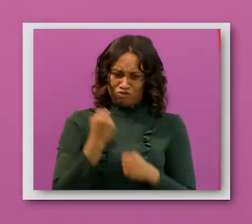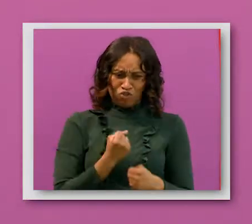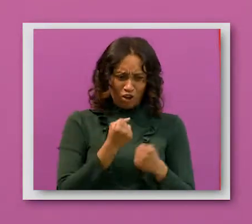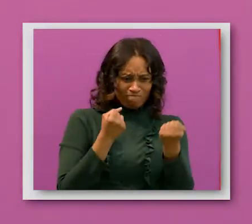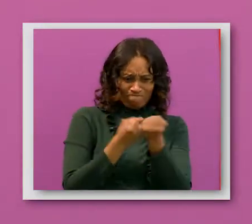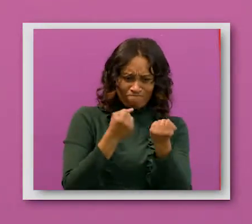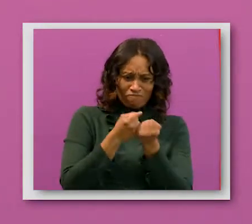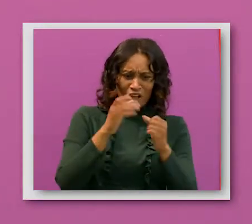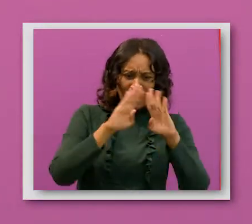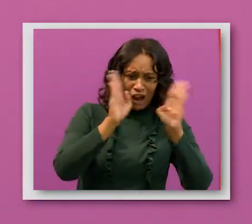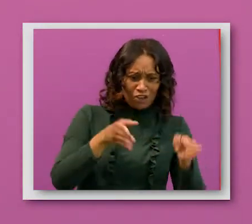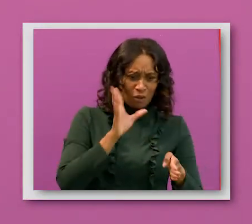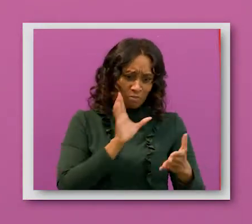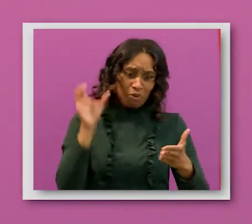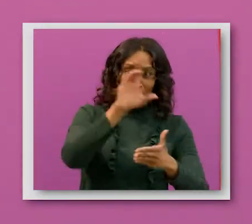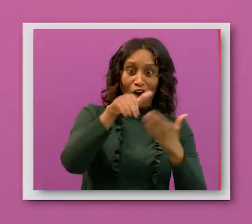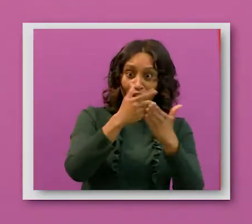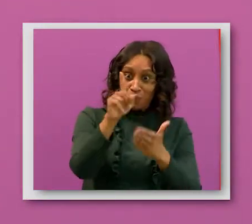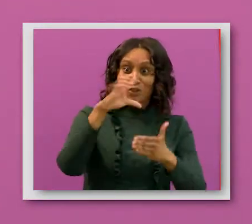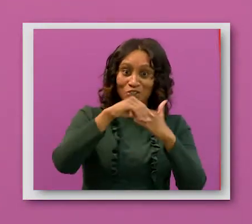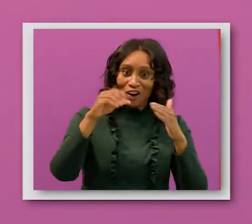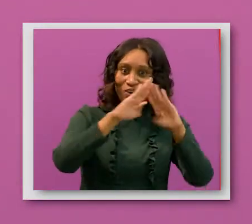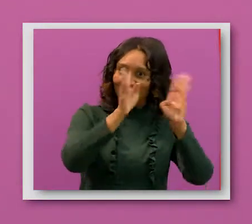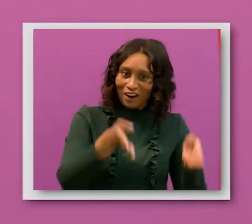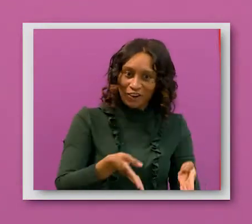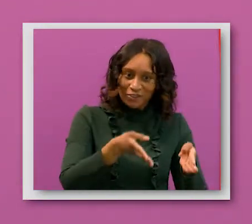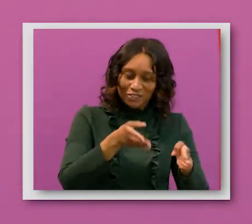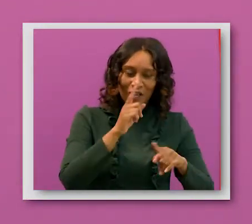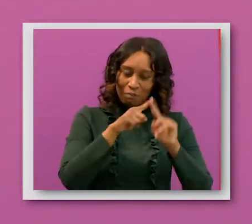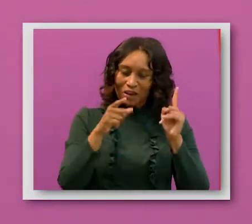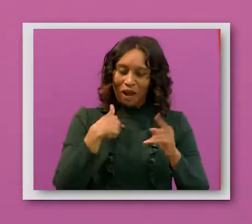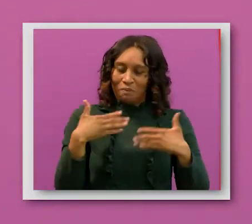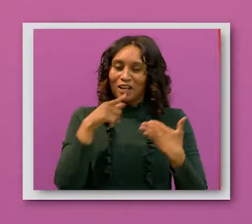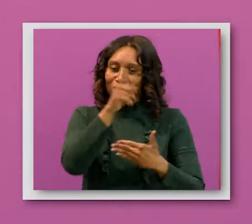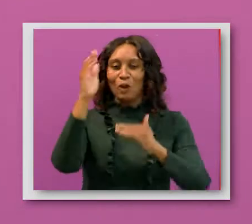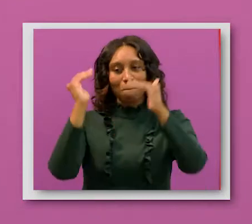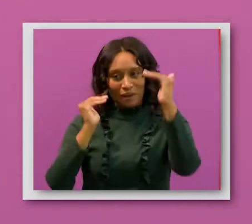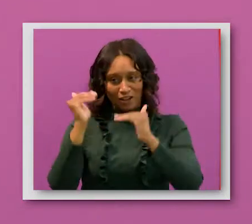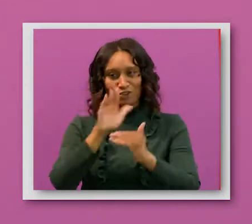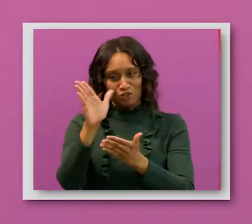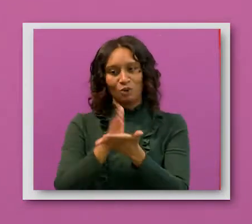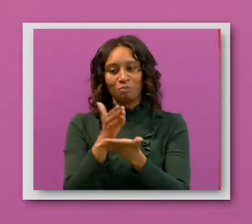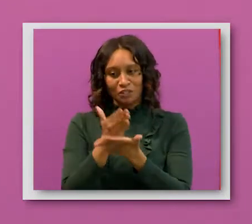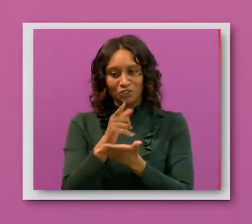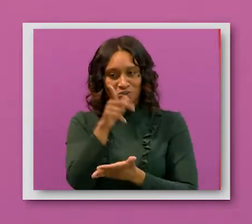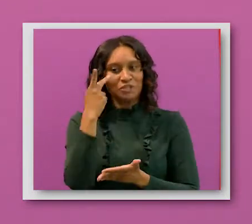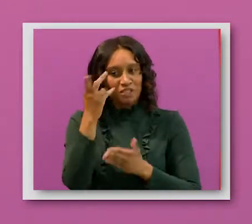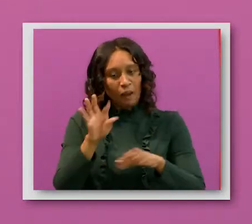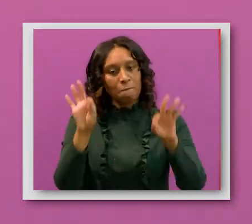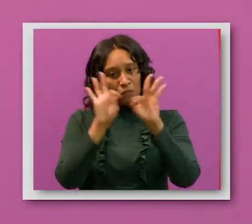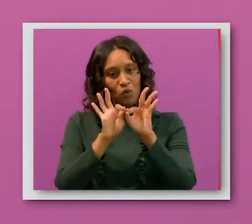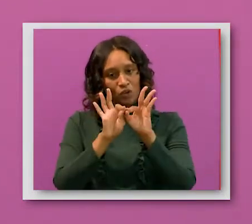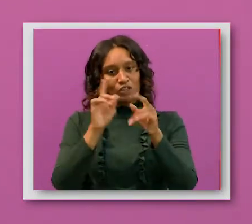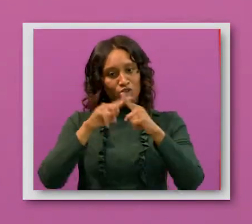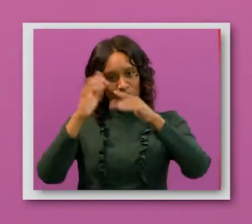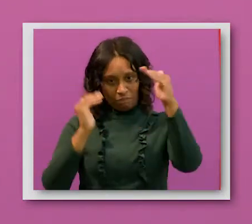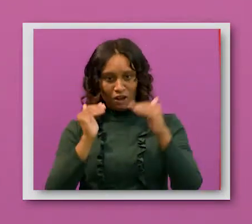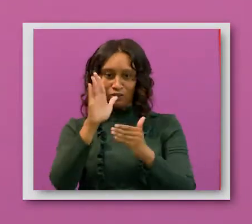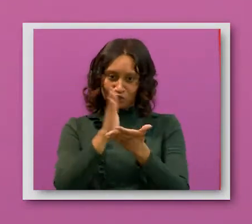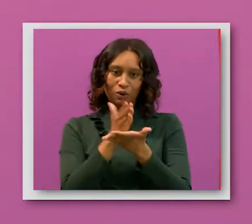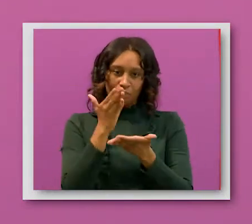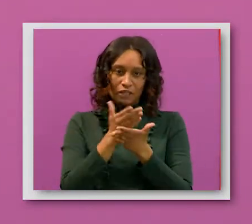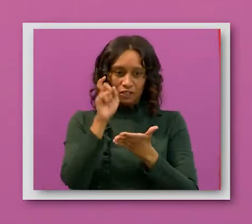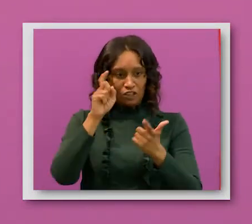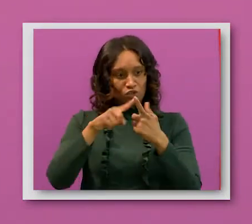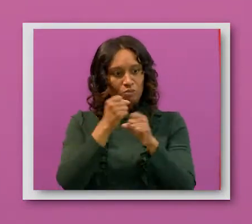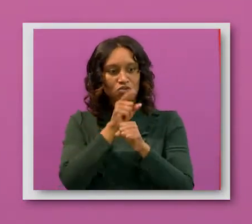affordable housing that they'll put all $100 in affordable housing. But I think you also saw what we see in needing